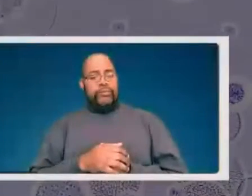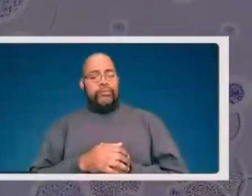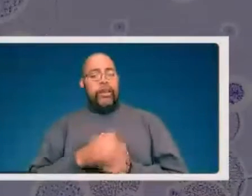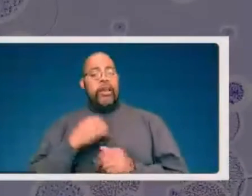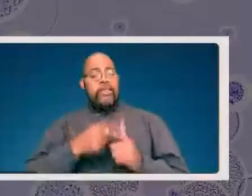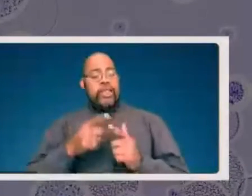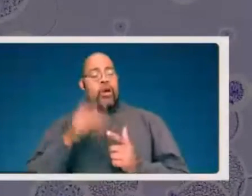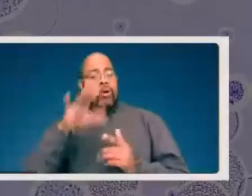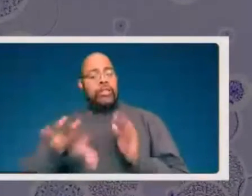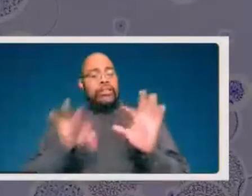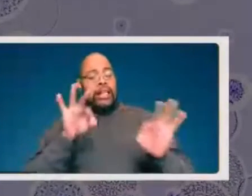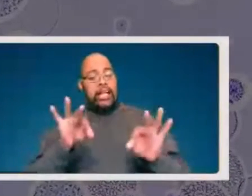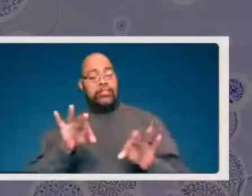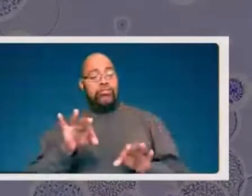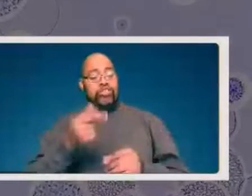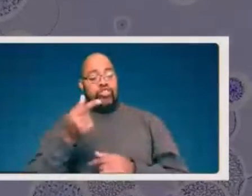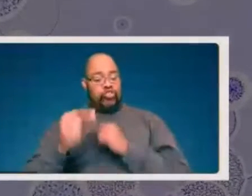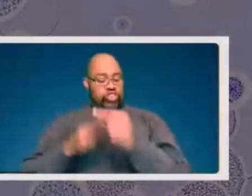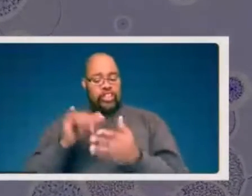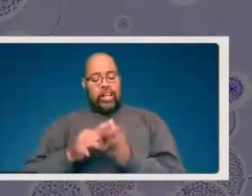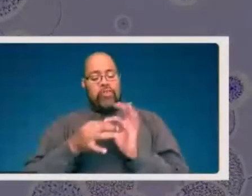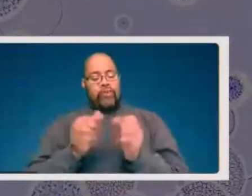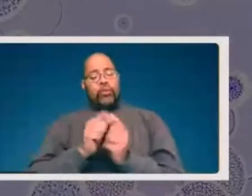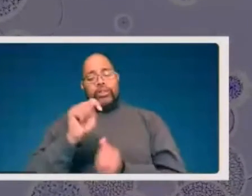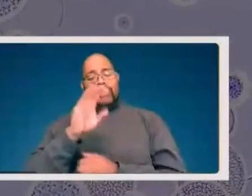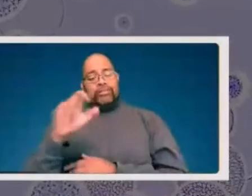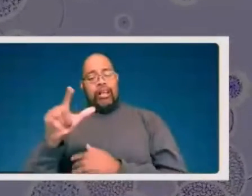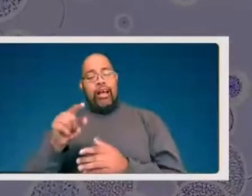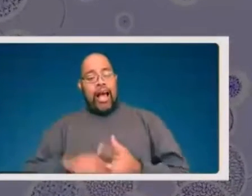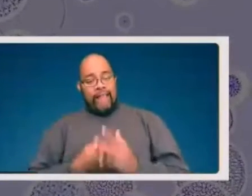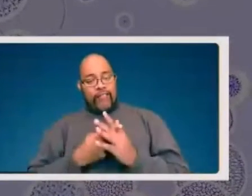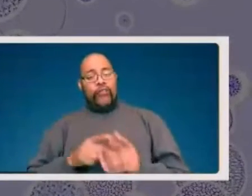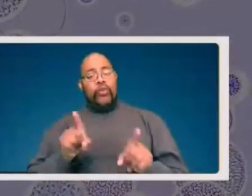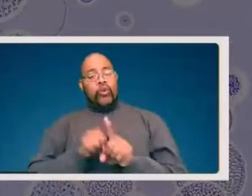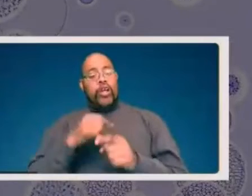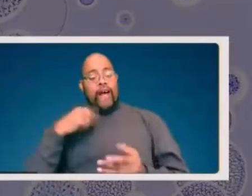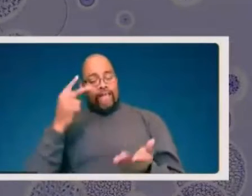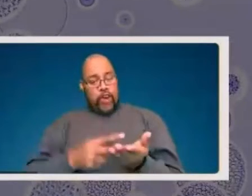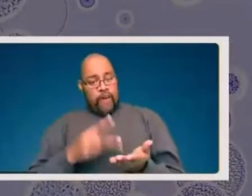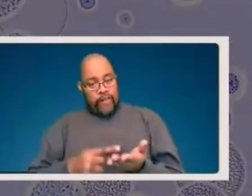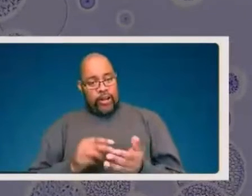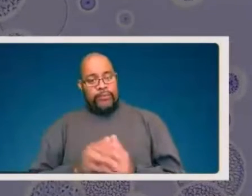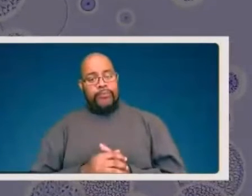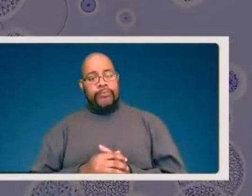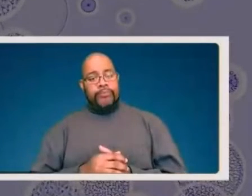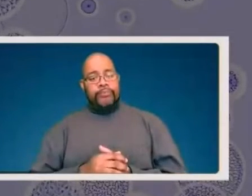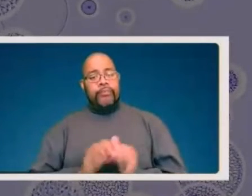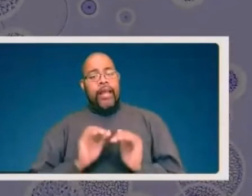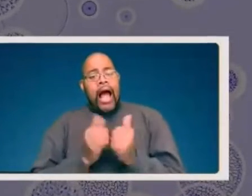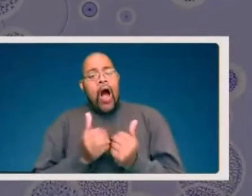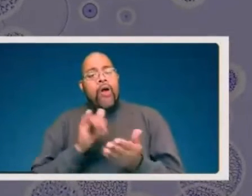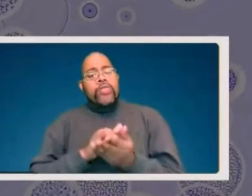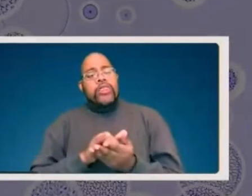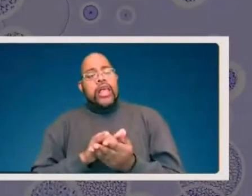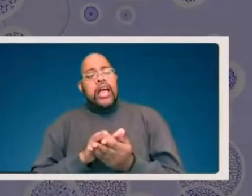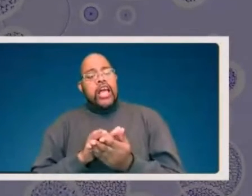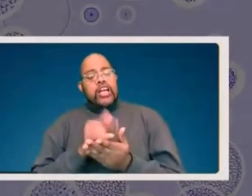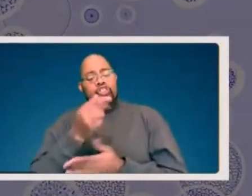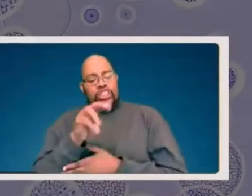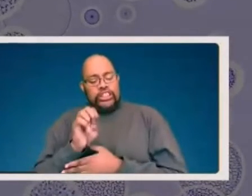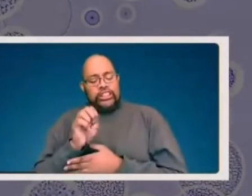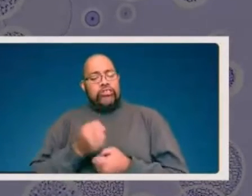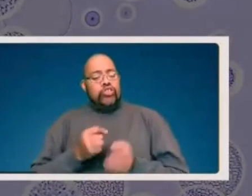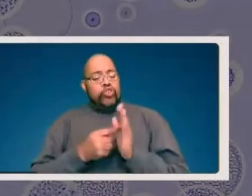be selecting genes that are relevant to T cell activation. I'll then verify how these genes are expressed